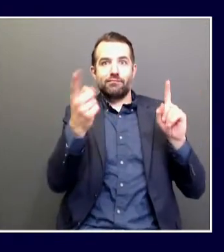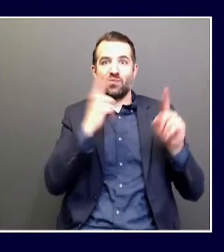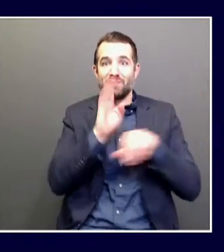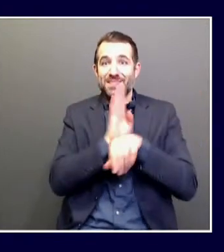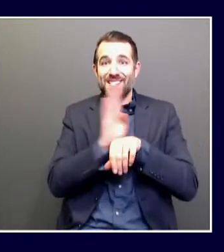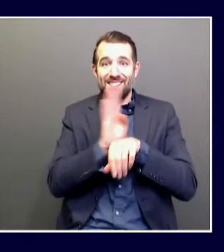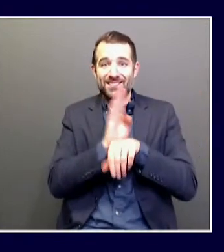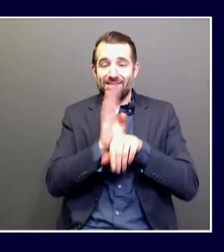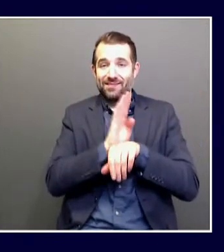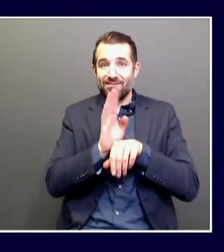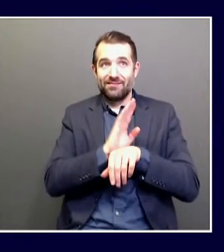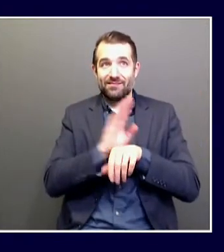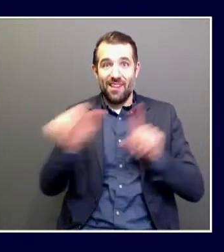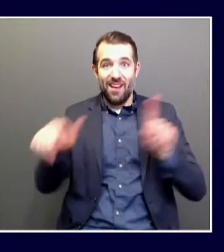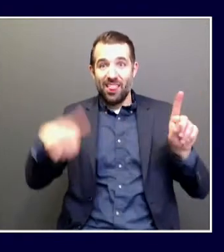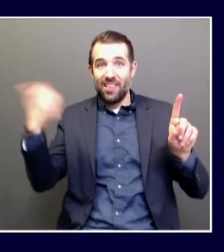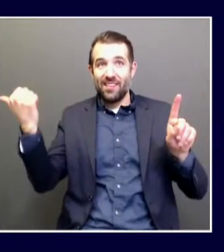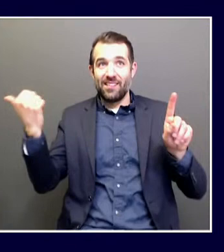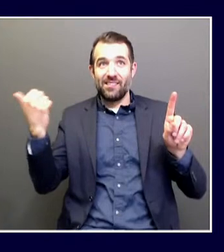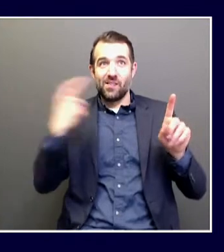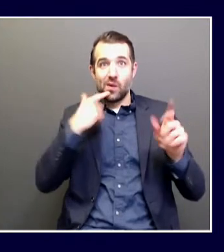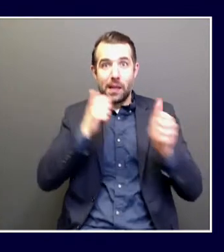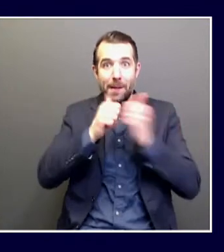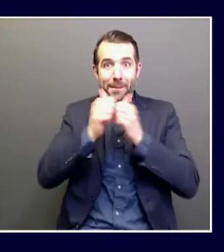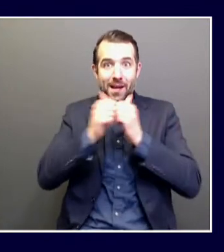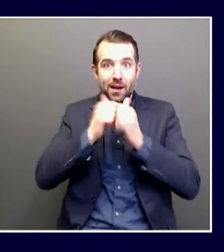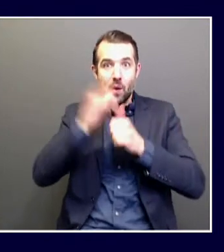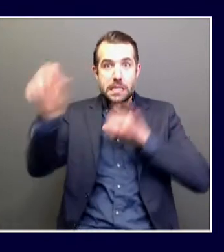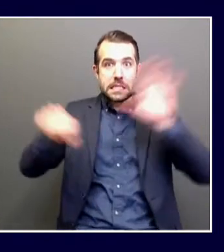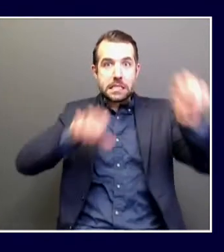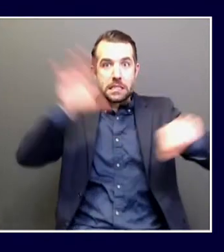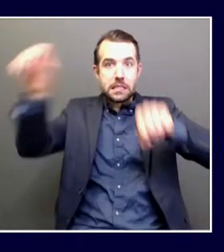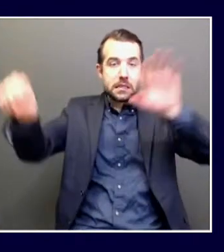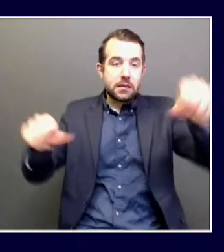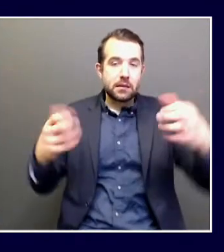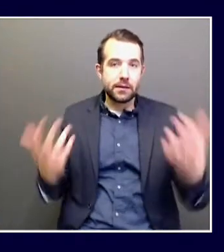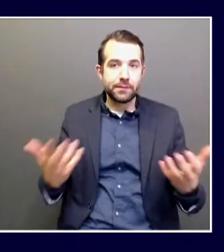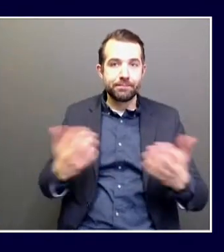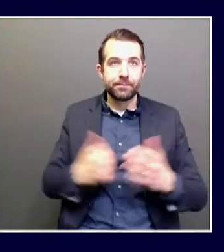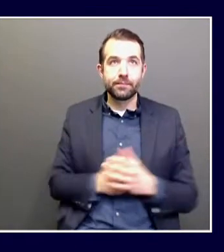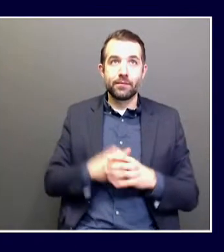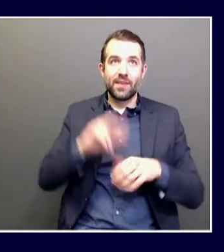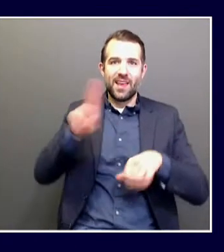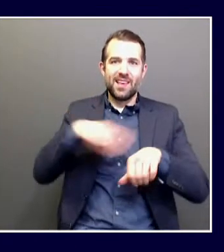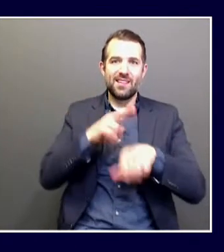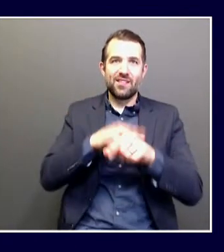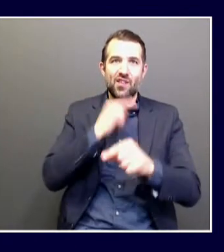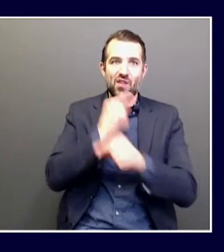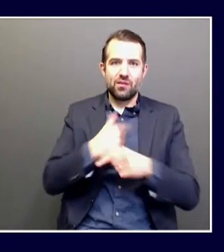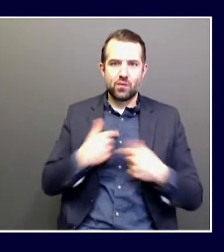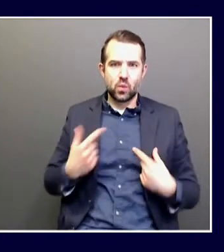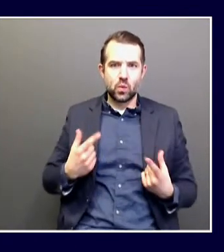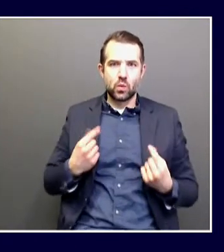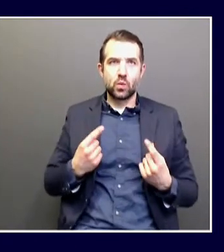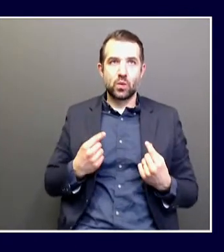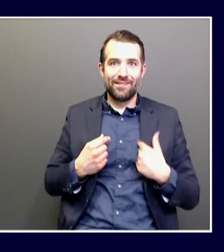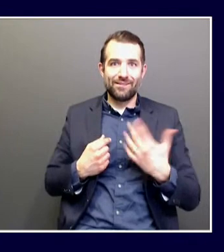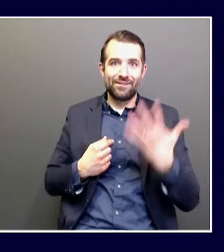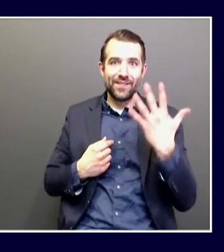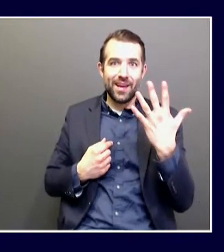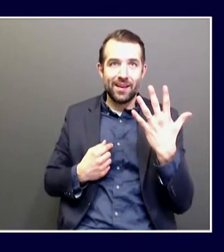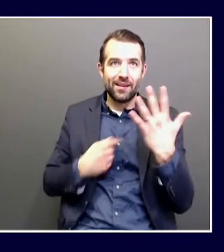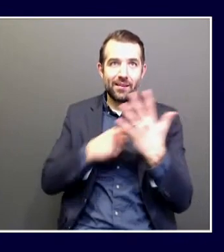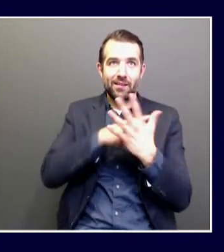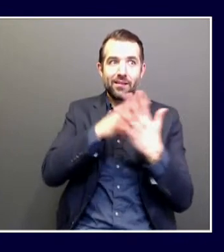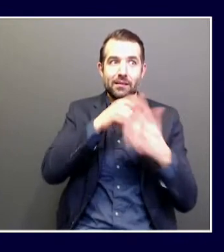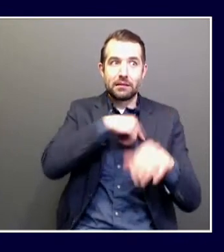5 more members of the Guard, should they go to a hospital to provide decompression so the hospital can take more patients? Should they go to